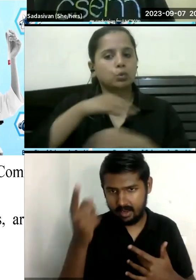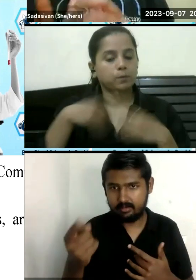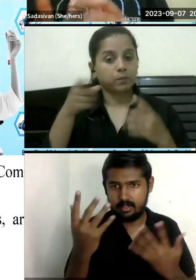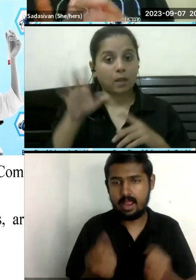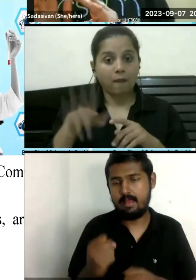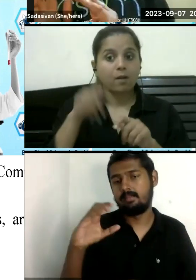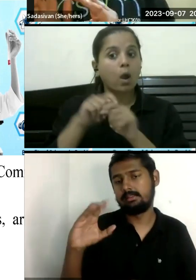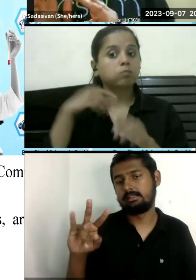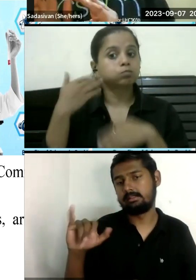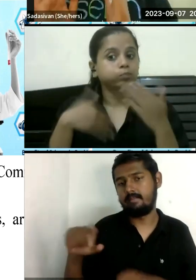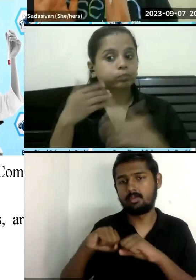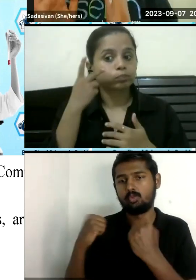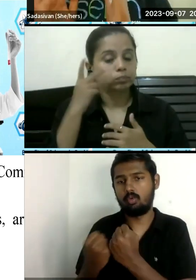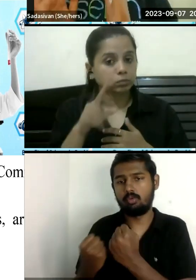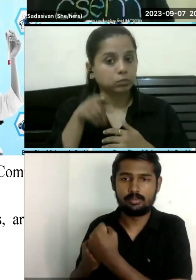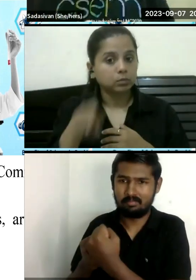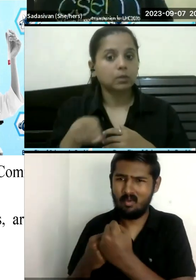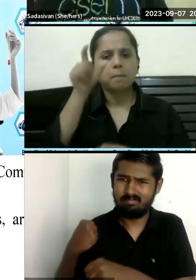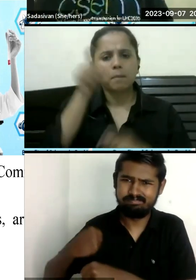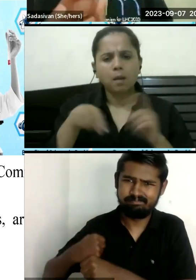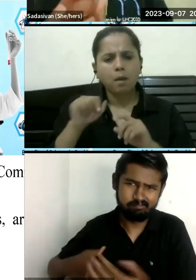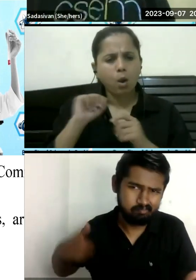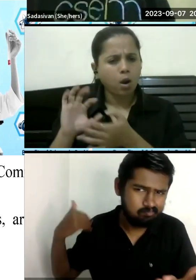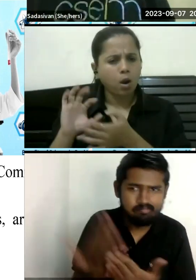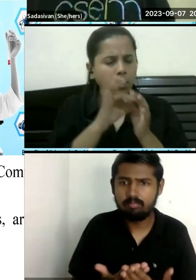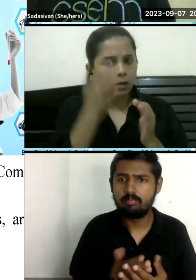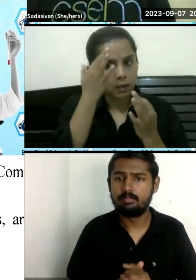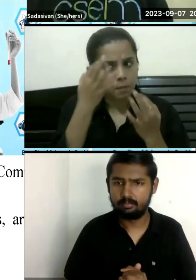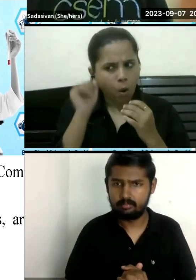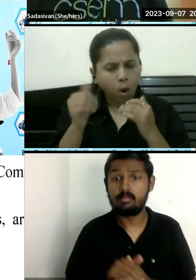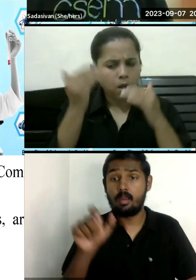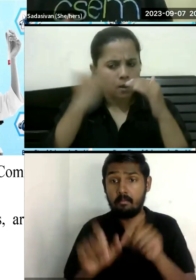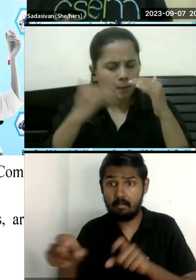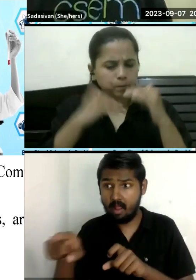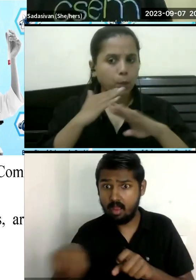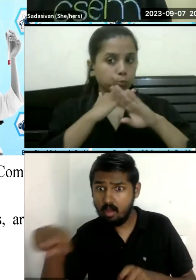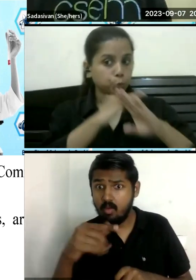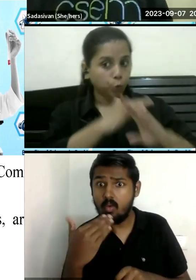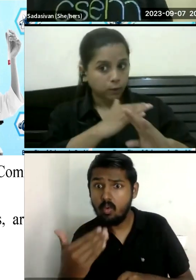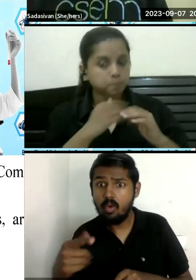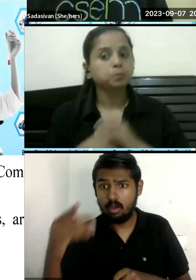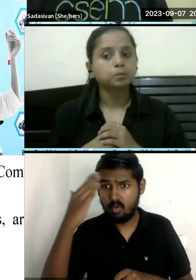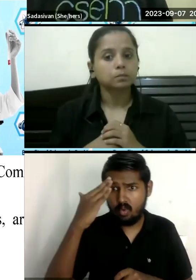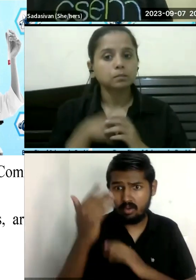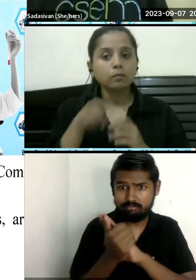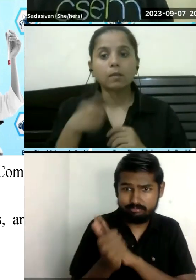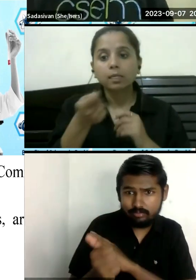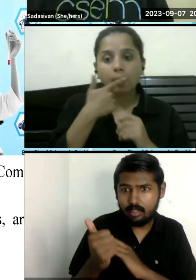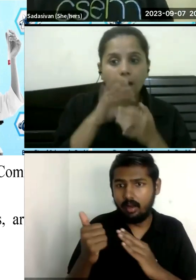on intellectual patent rights protection with the drugs and